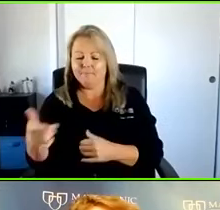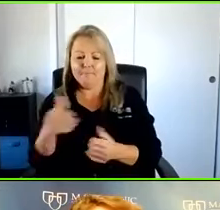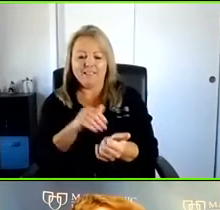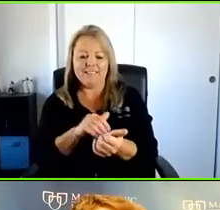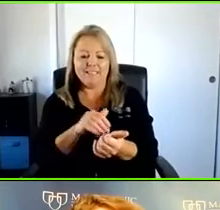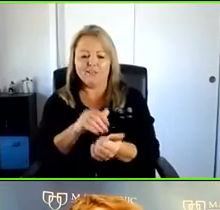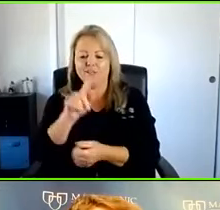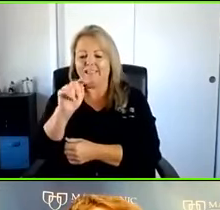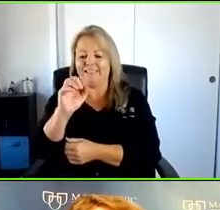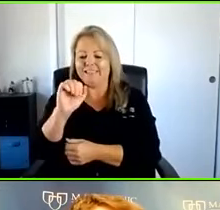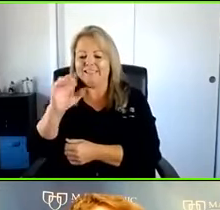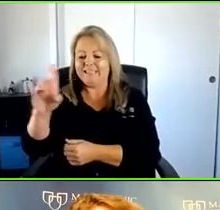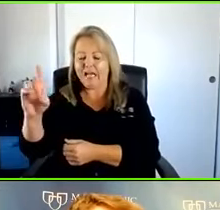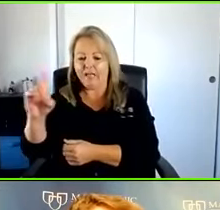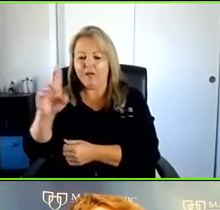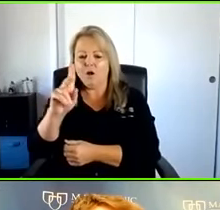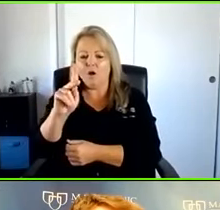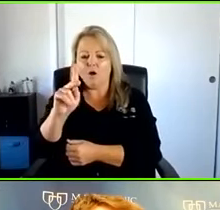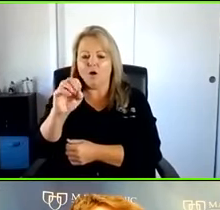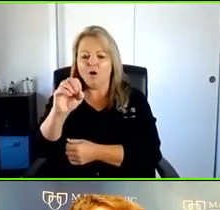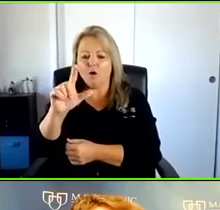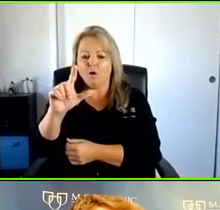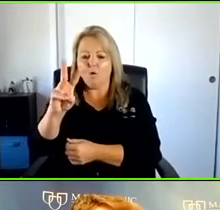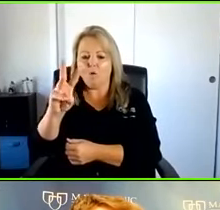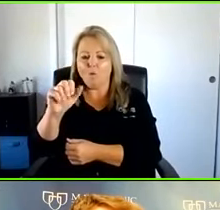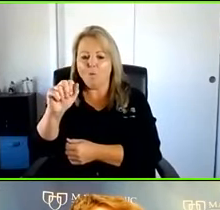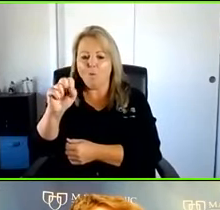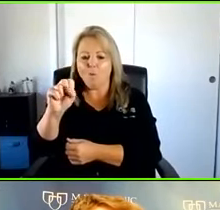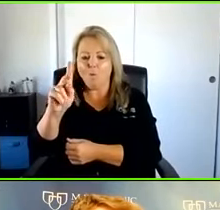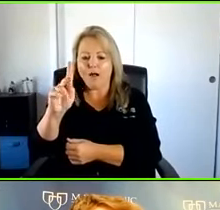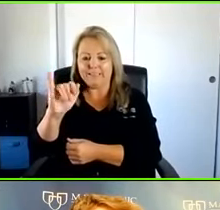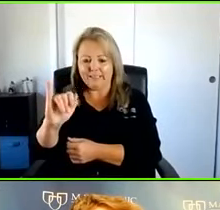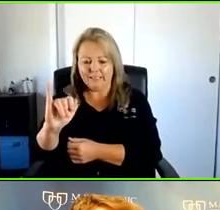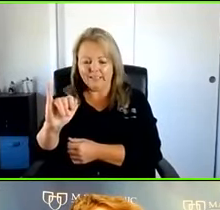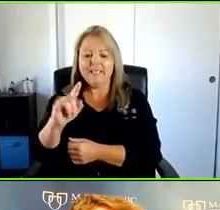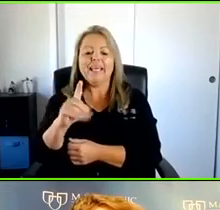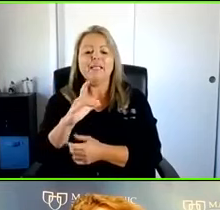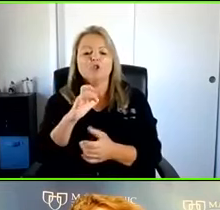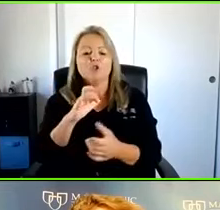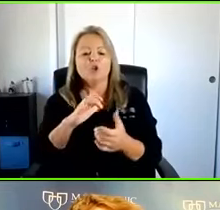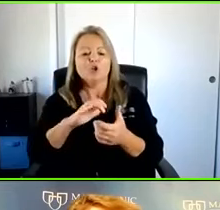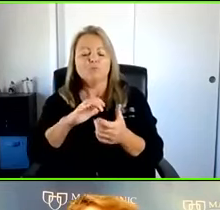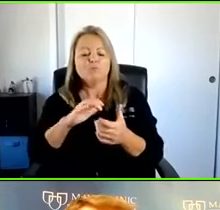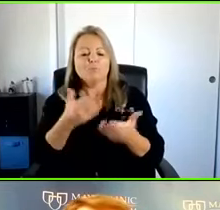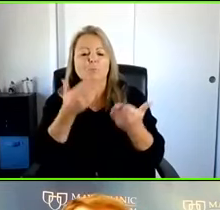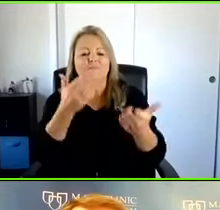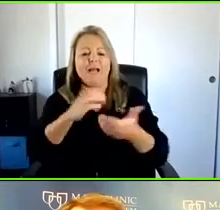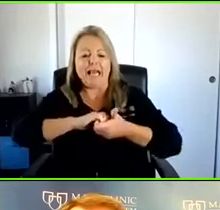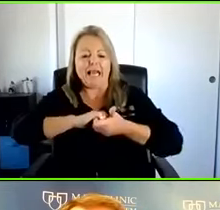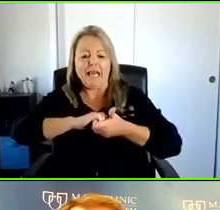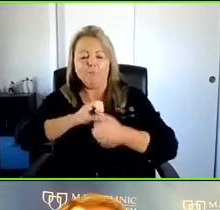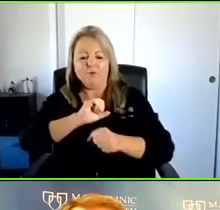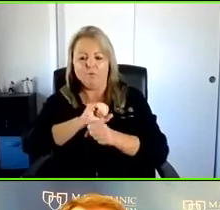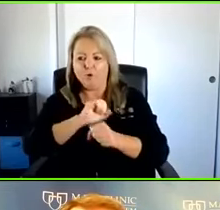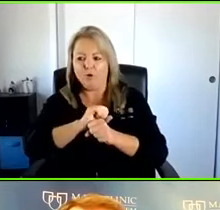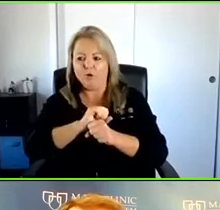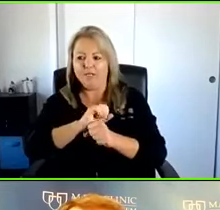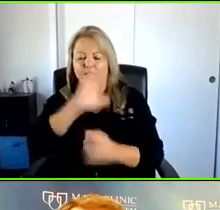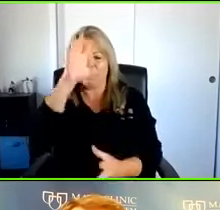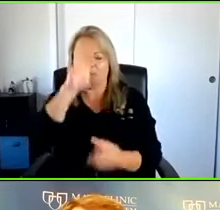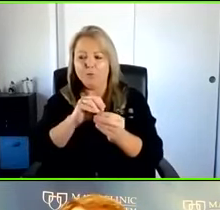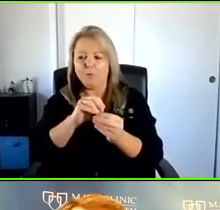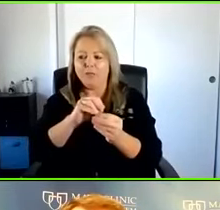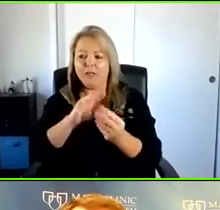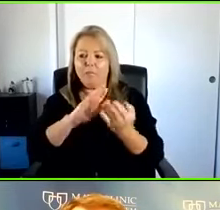Todd Kowalski from Gunderson Health System to provide a summary of the collaborative work to date and community interaction before we